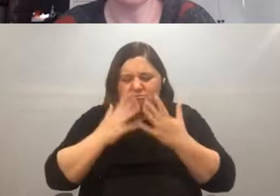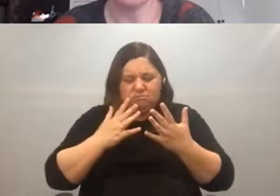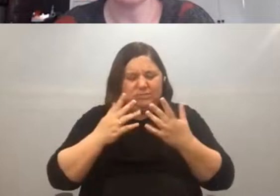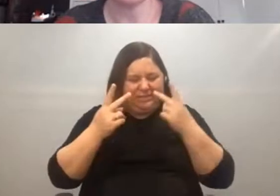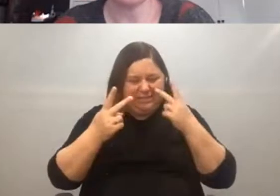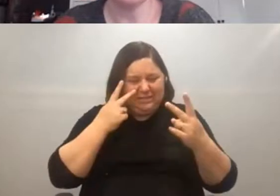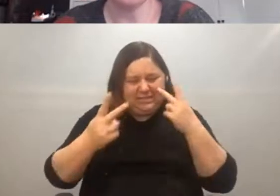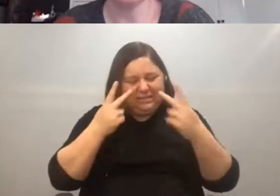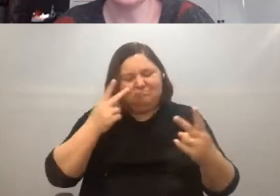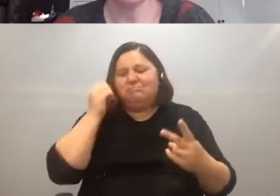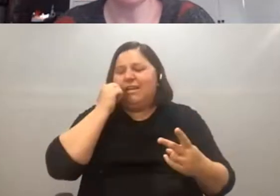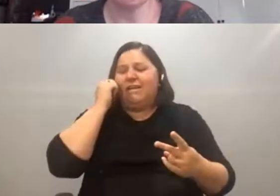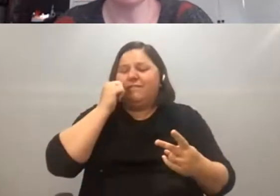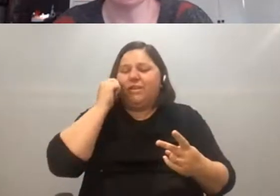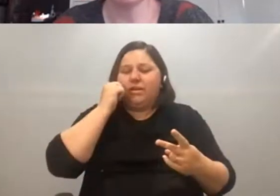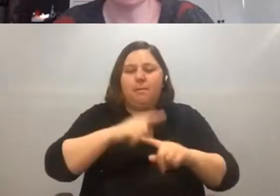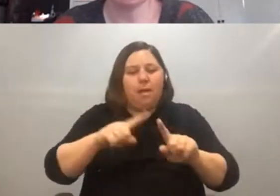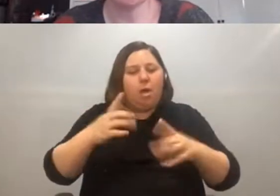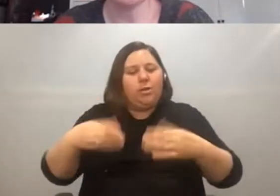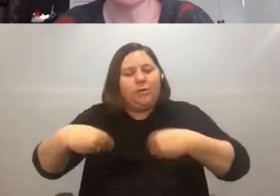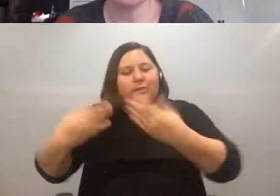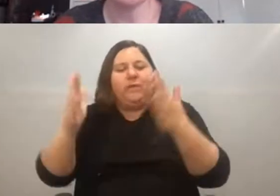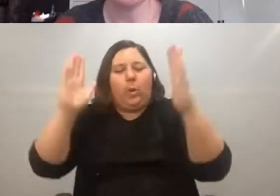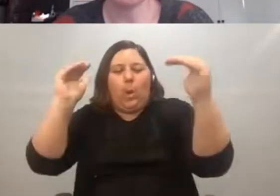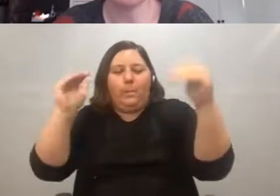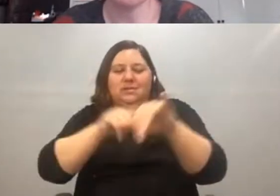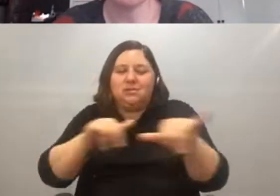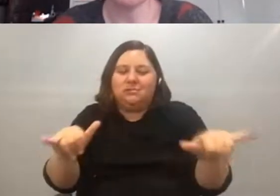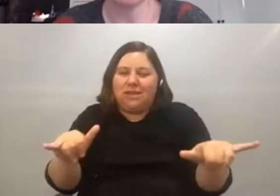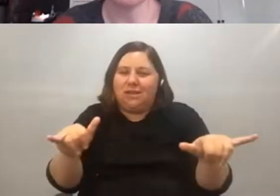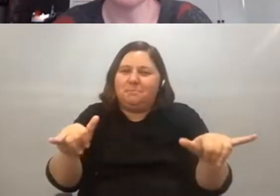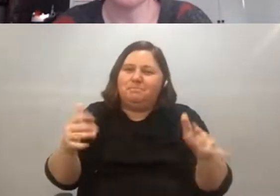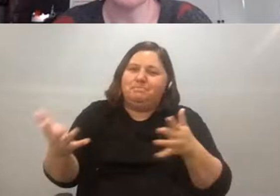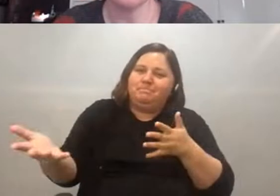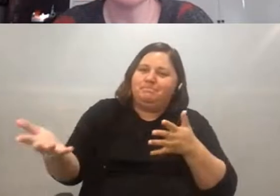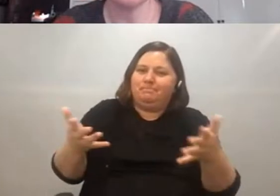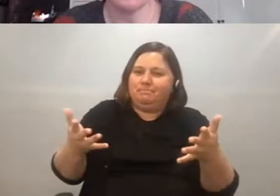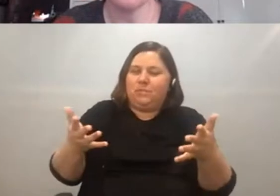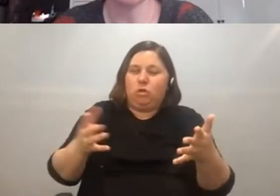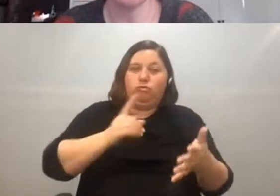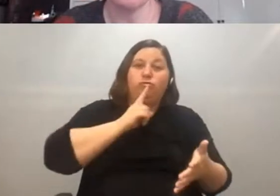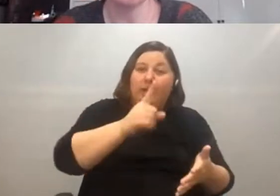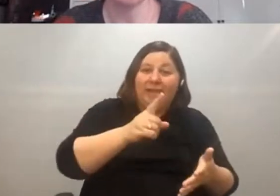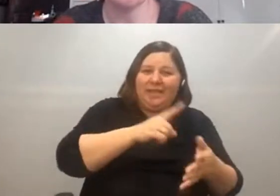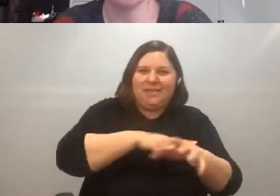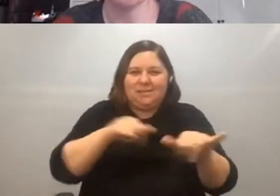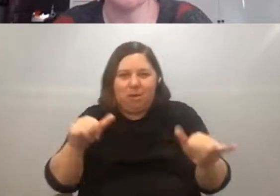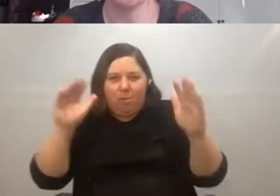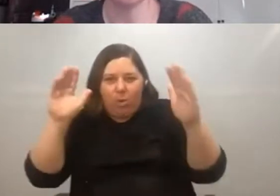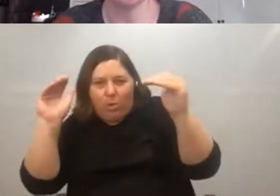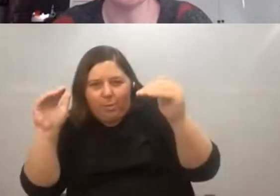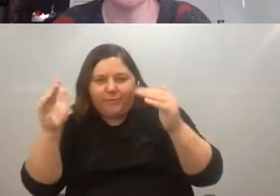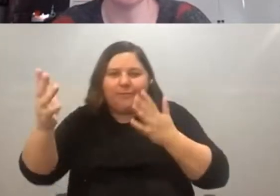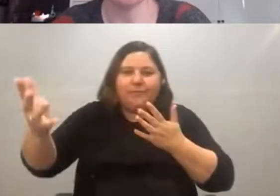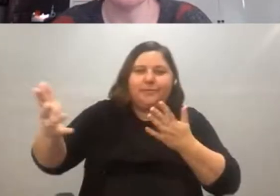time we want to convey hope but we want it to be real and i think